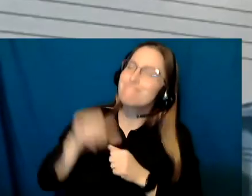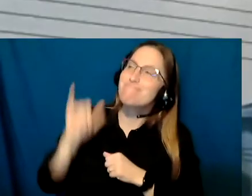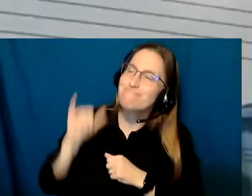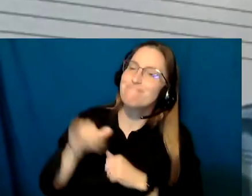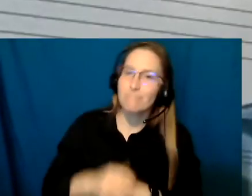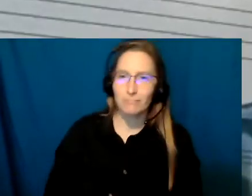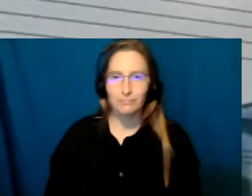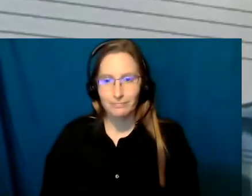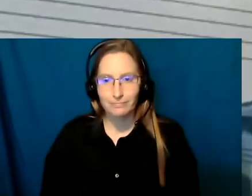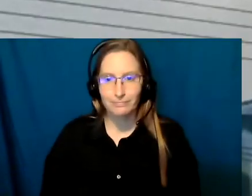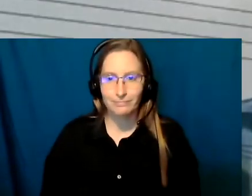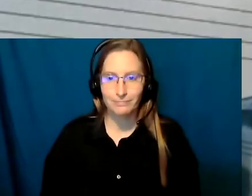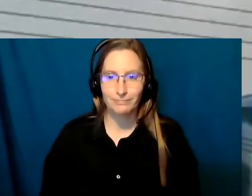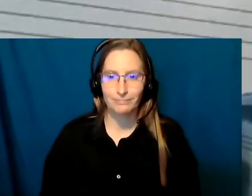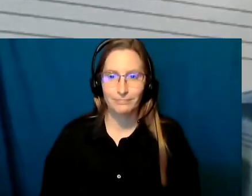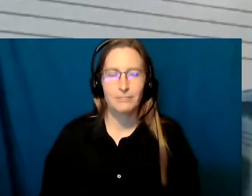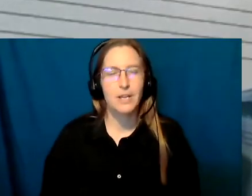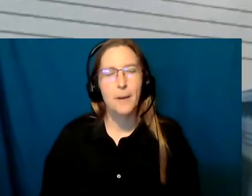happened?